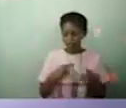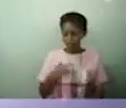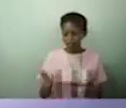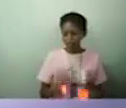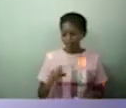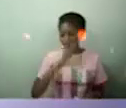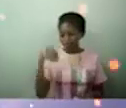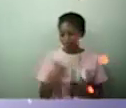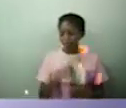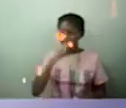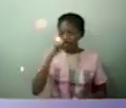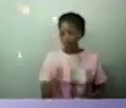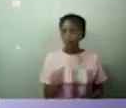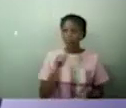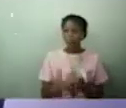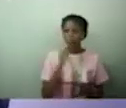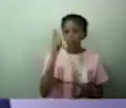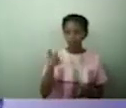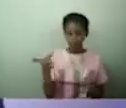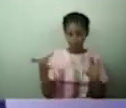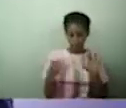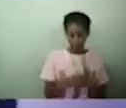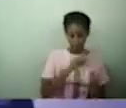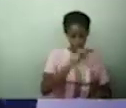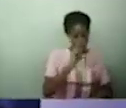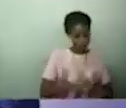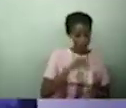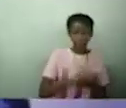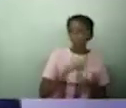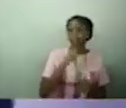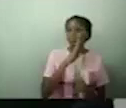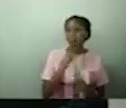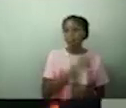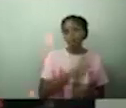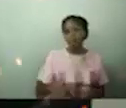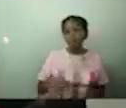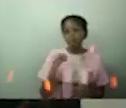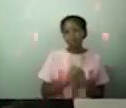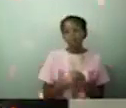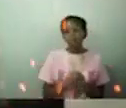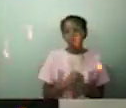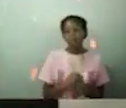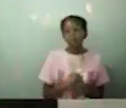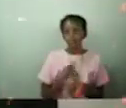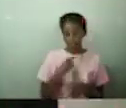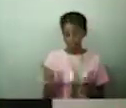to make sure that you Thessalonians, you are among the nations that will be in the kingdom, in the New Jerusalem.